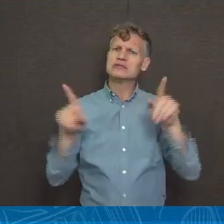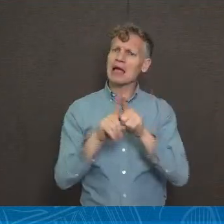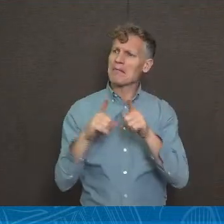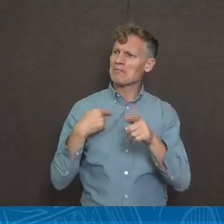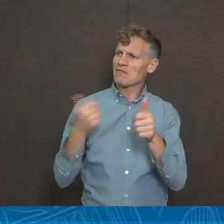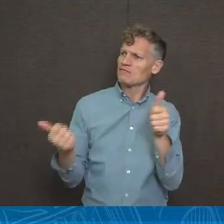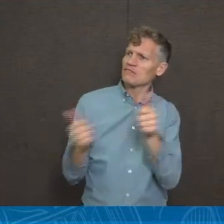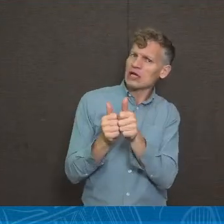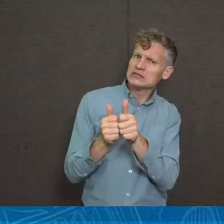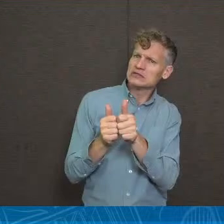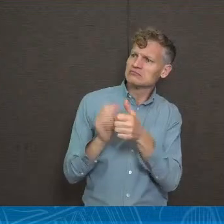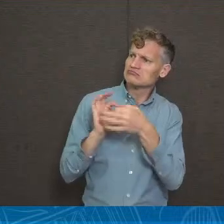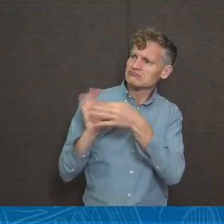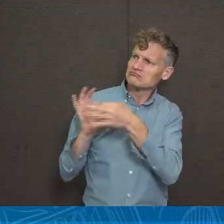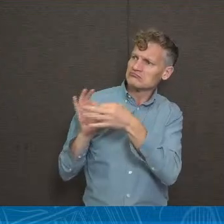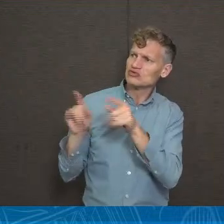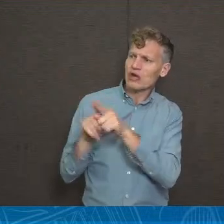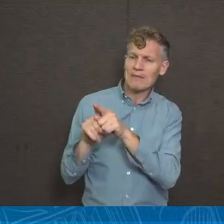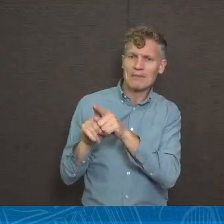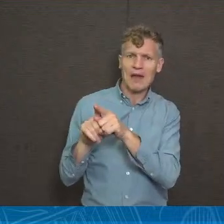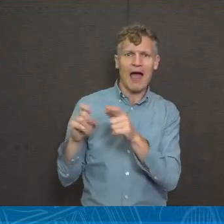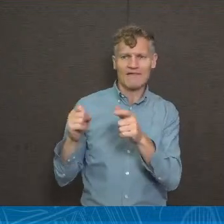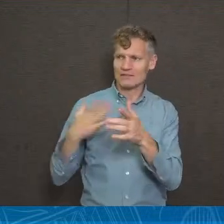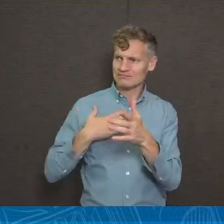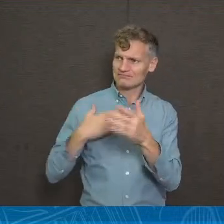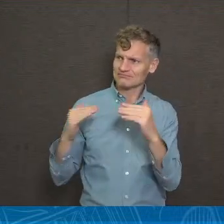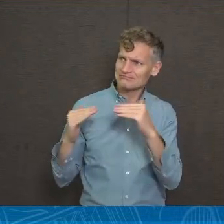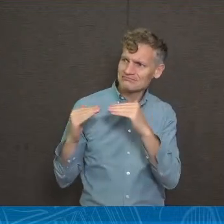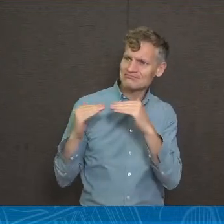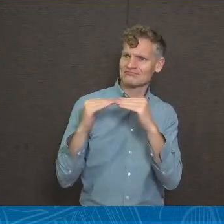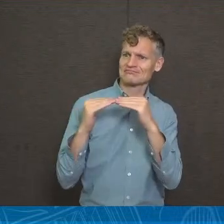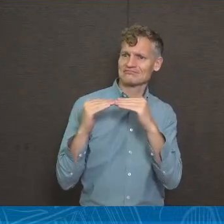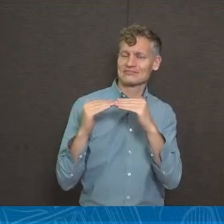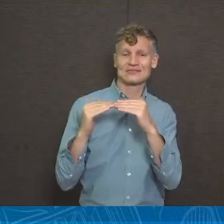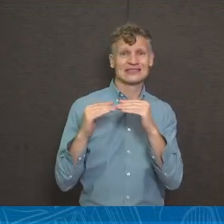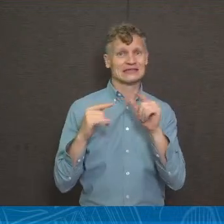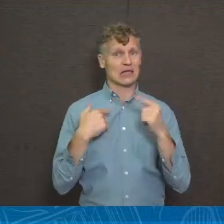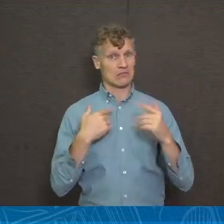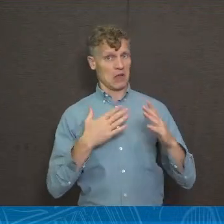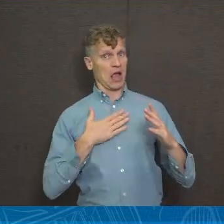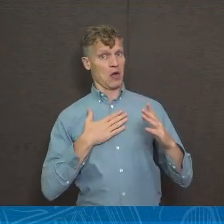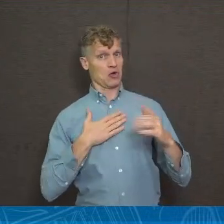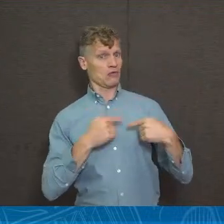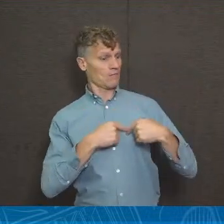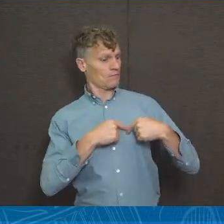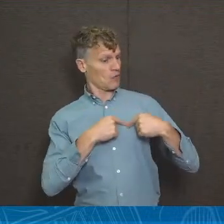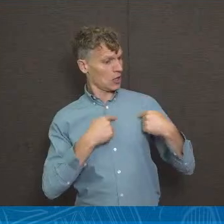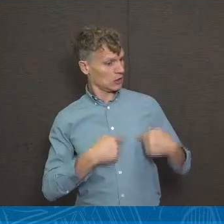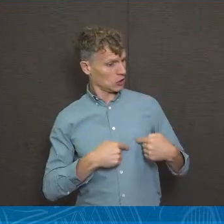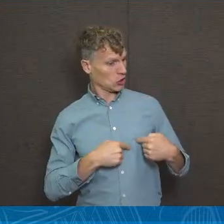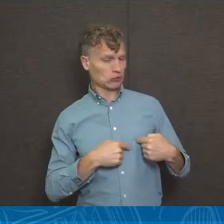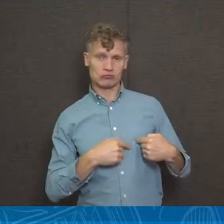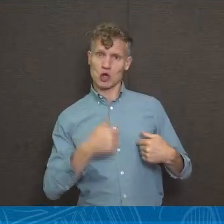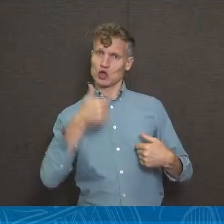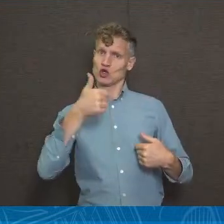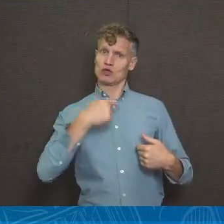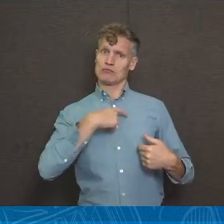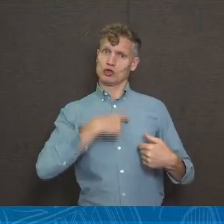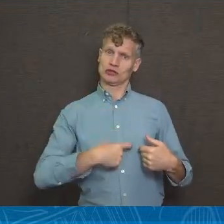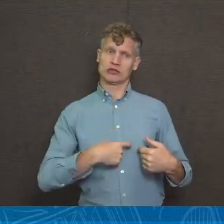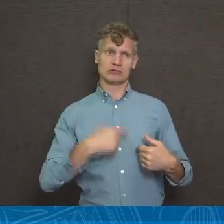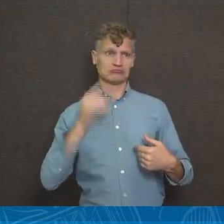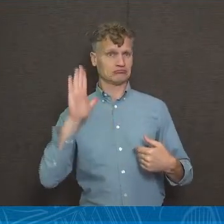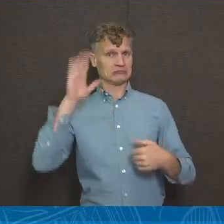groups, their view of shared responsibility was volunteering their time and being a good person to their community when they needed to